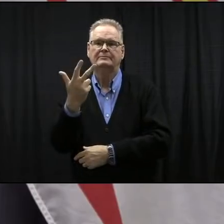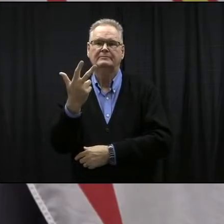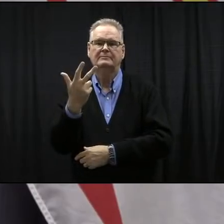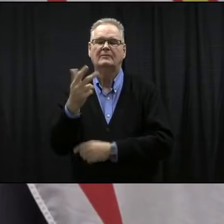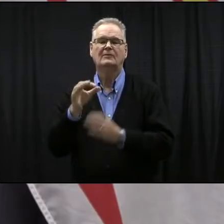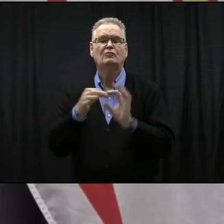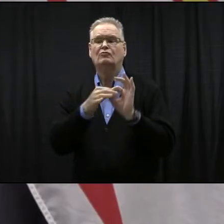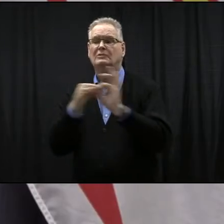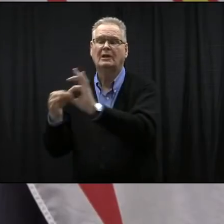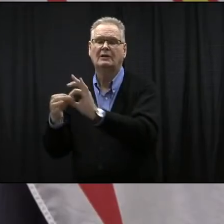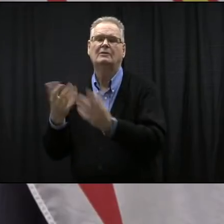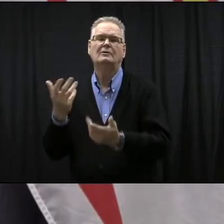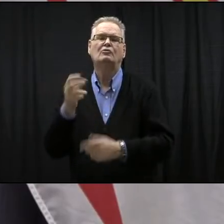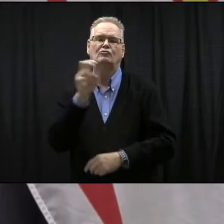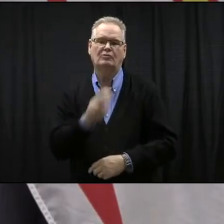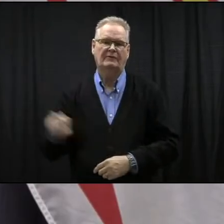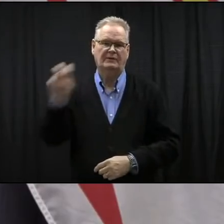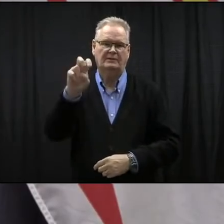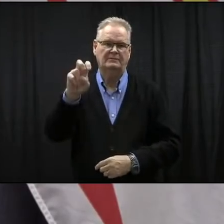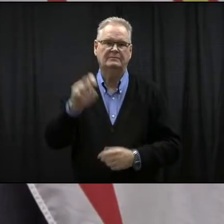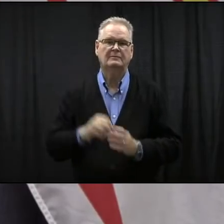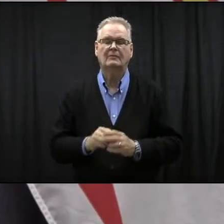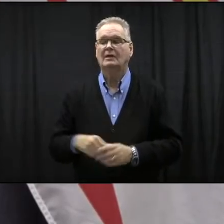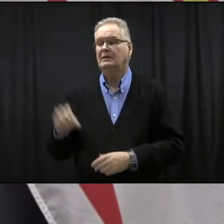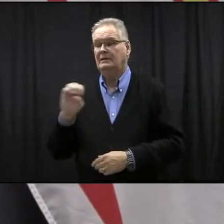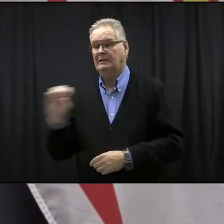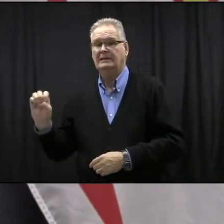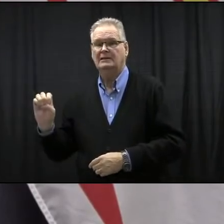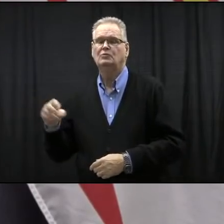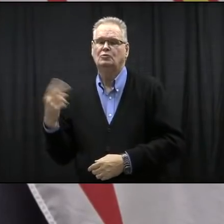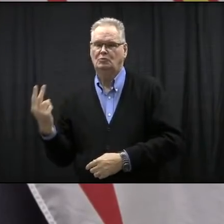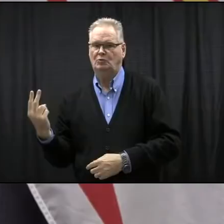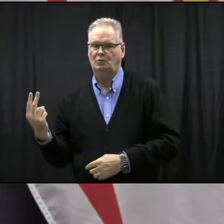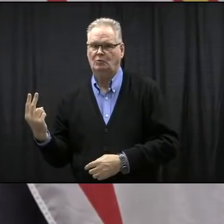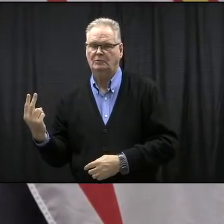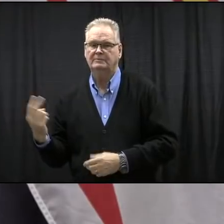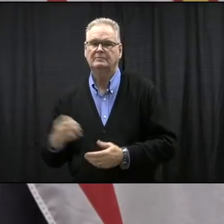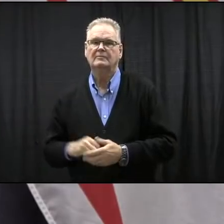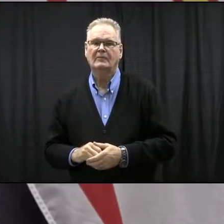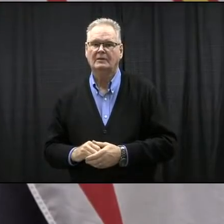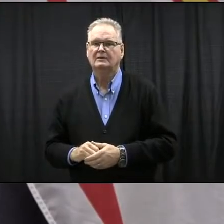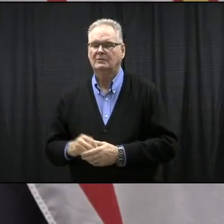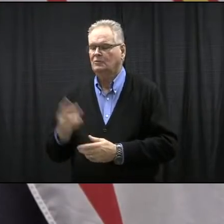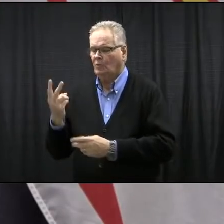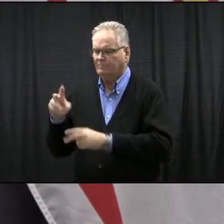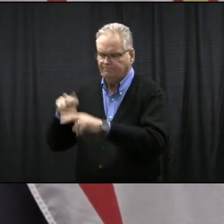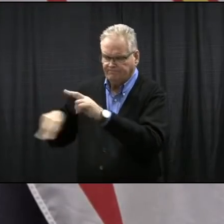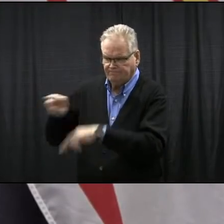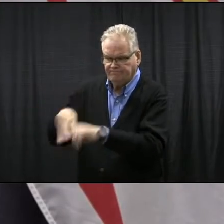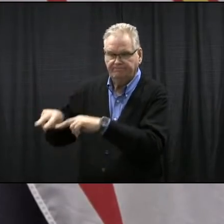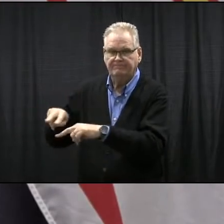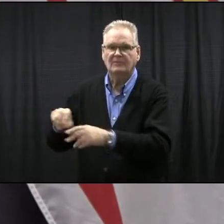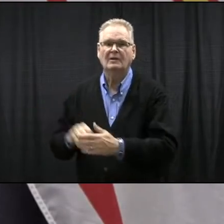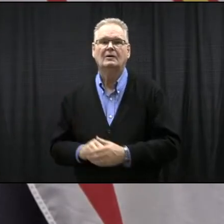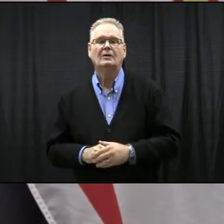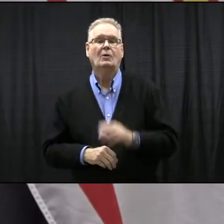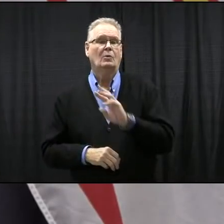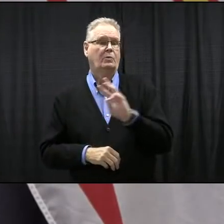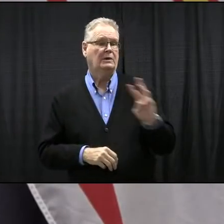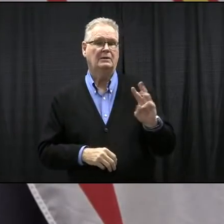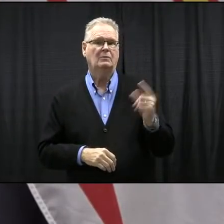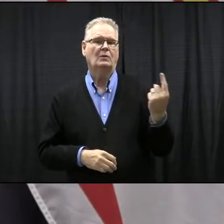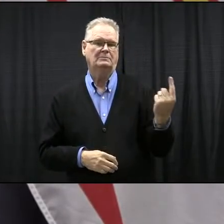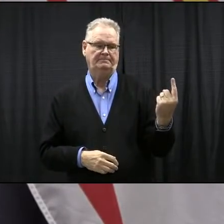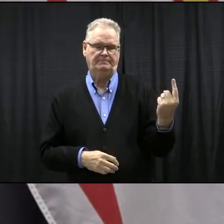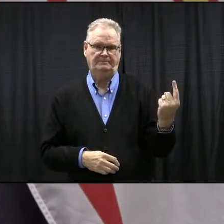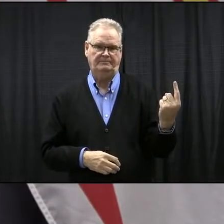In Eastern Health, there are 2 cases, both under investigation. There is 1 case in Western Health who is a contact of a